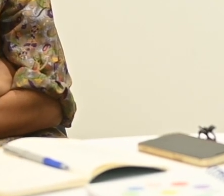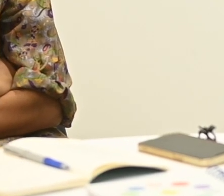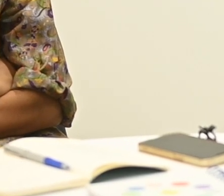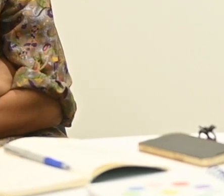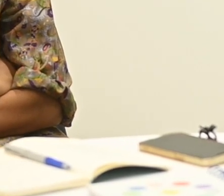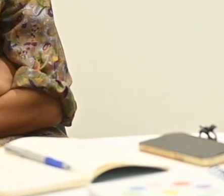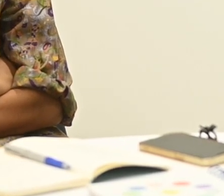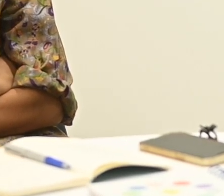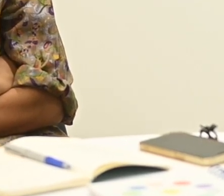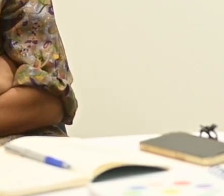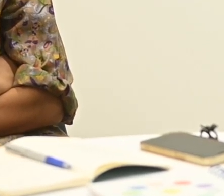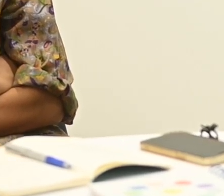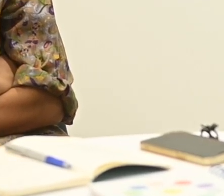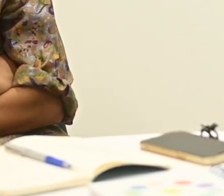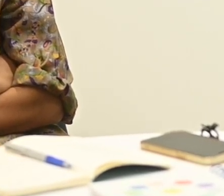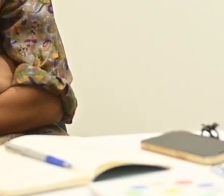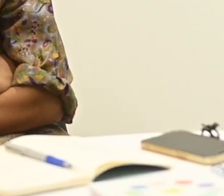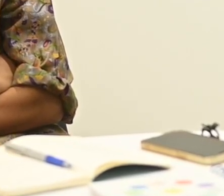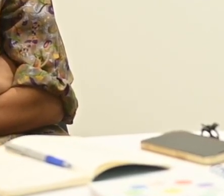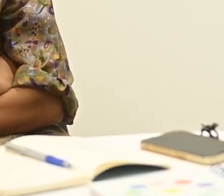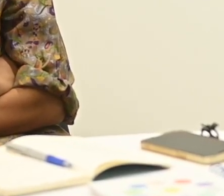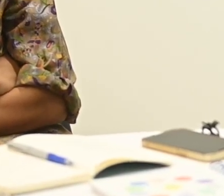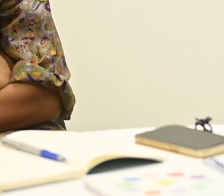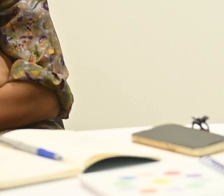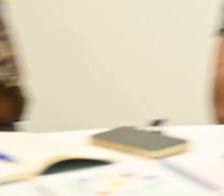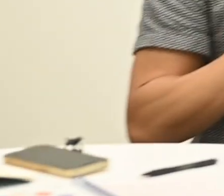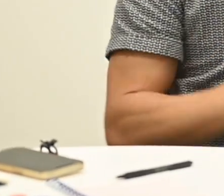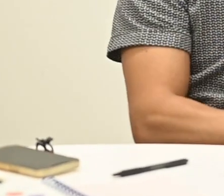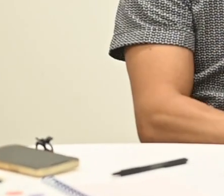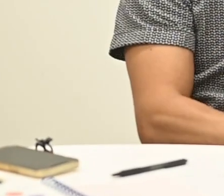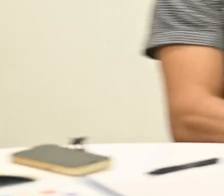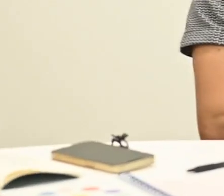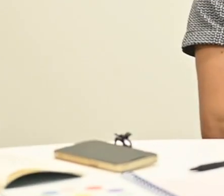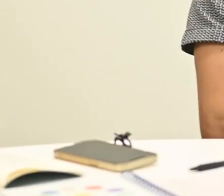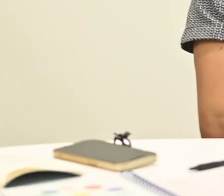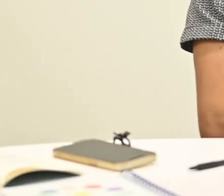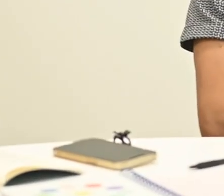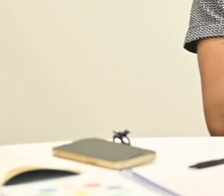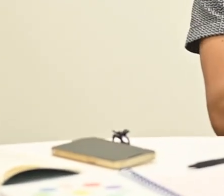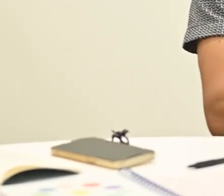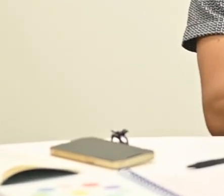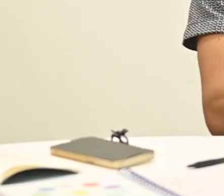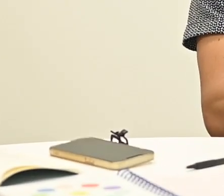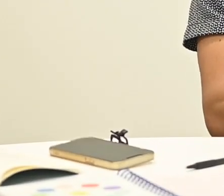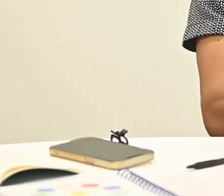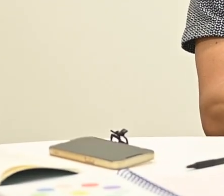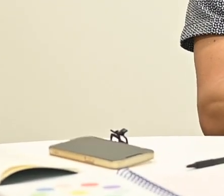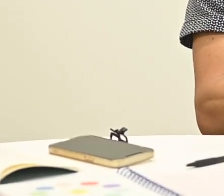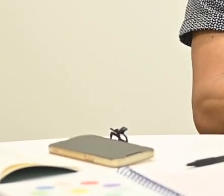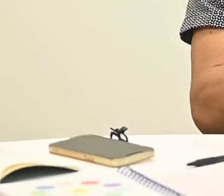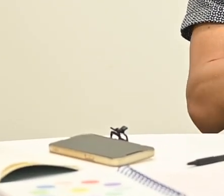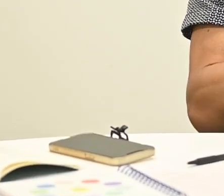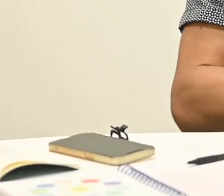the start, like with this as the onboarding process, with this as like part of the beginning, like I feel like that would look very